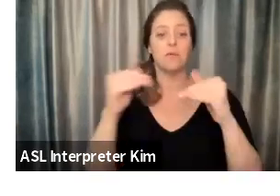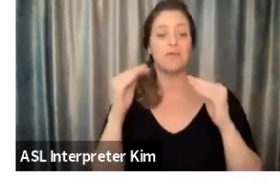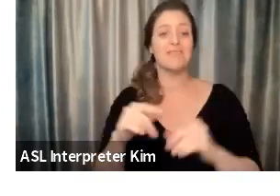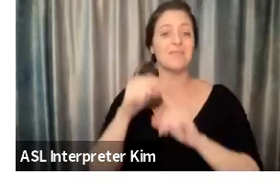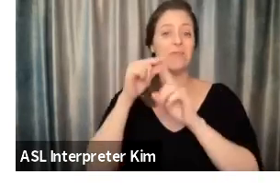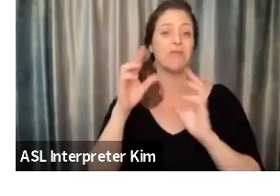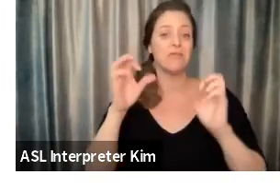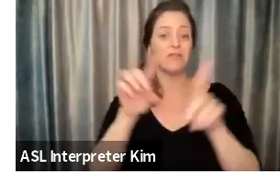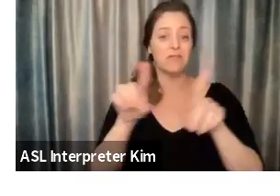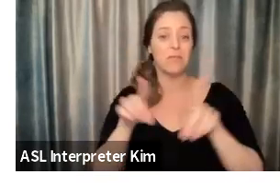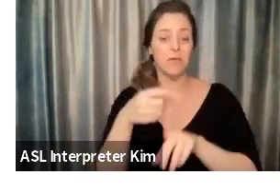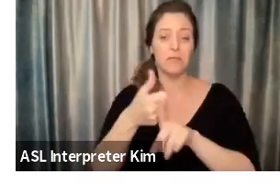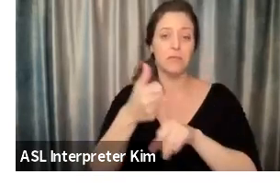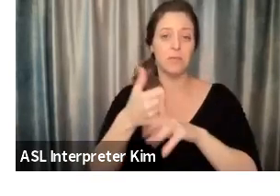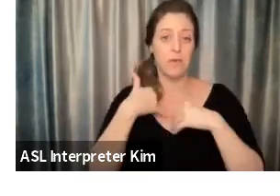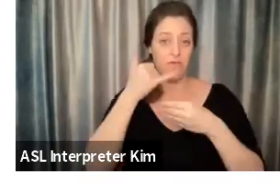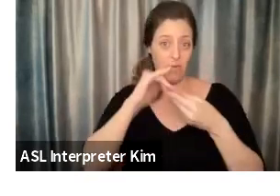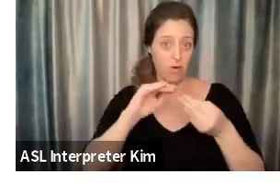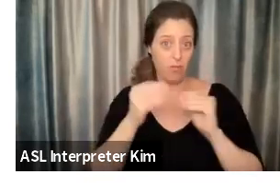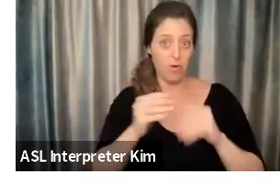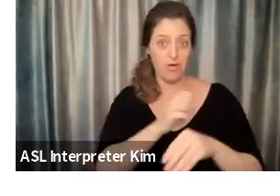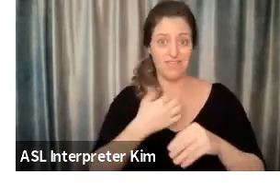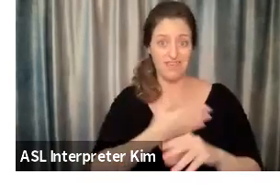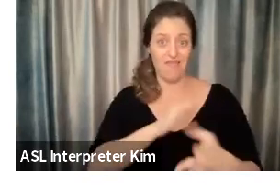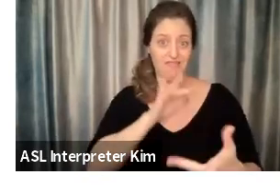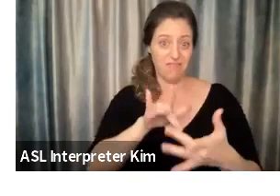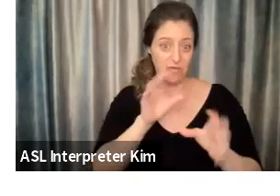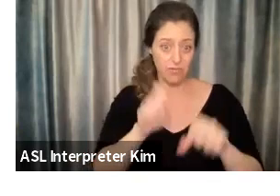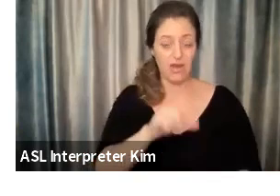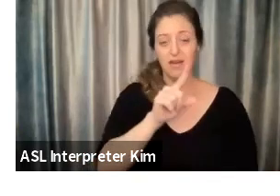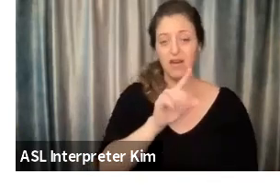message line where their staff can be reached at area code